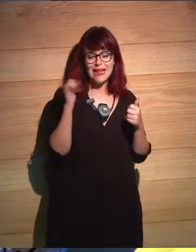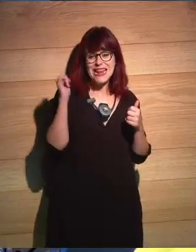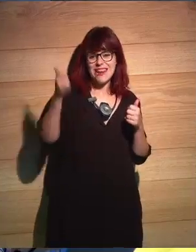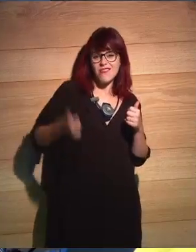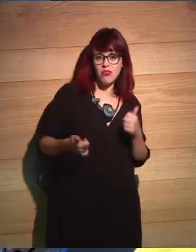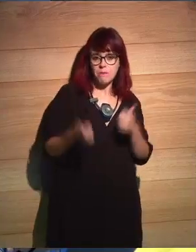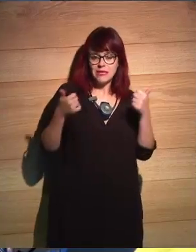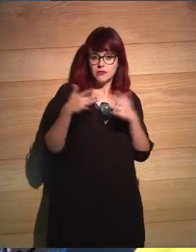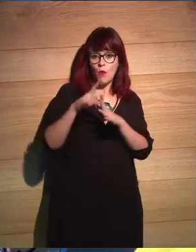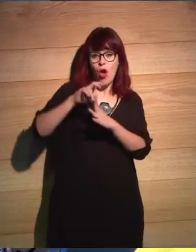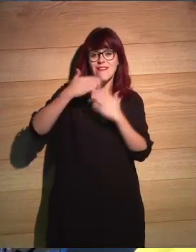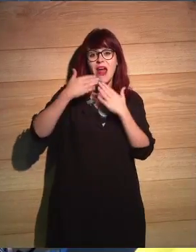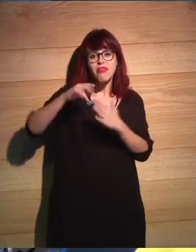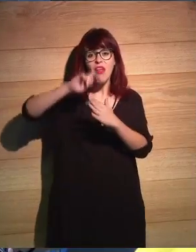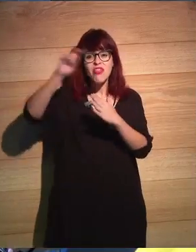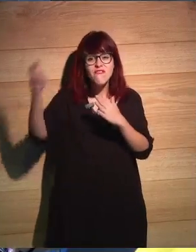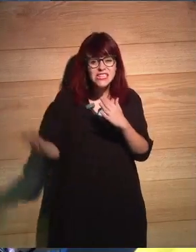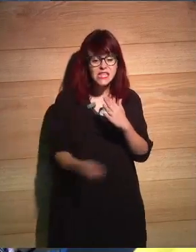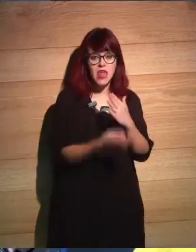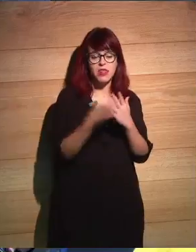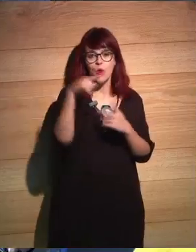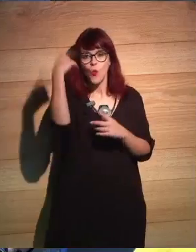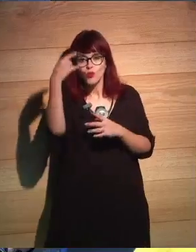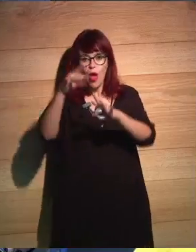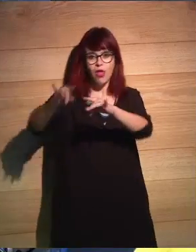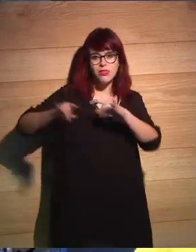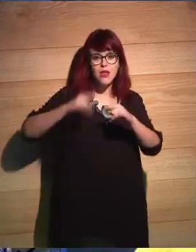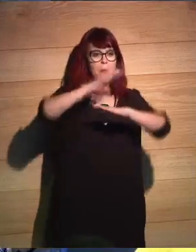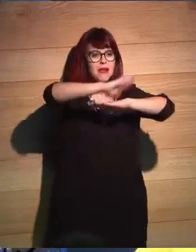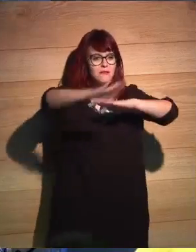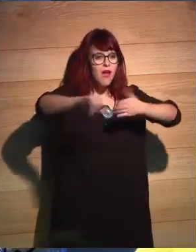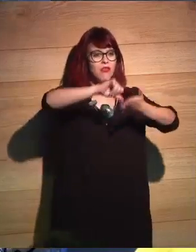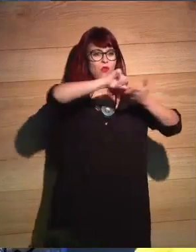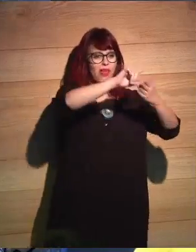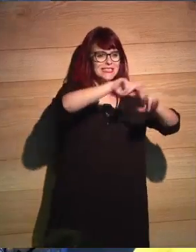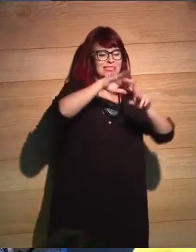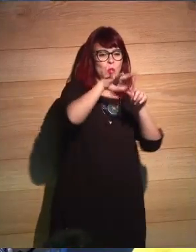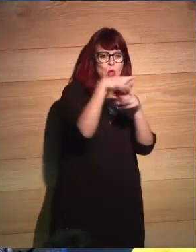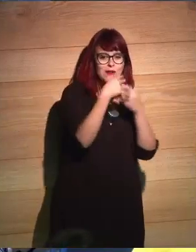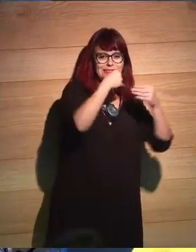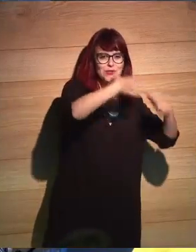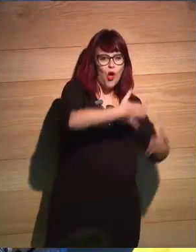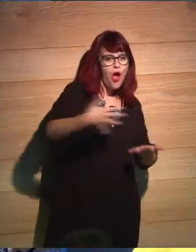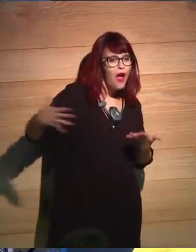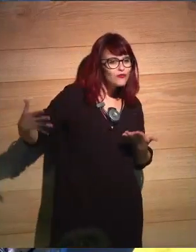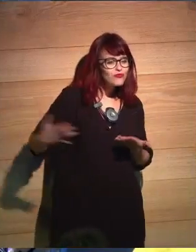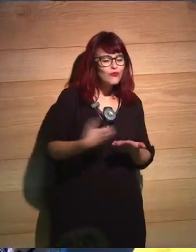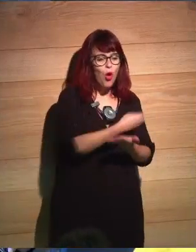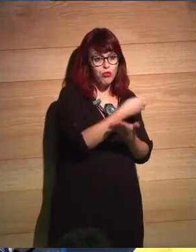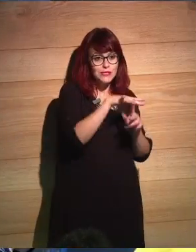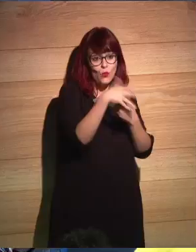talk about a richness, a wealth of diversity that comes from that diversity of the cities, of stories,